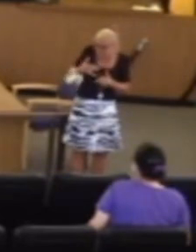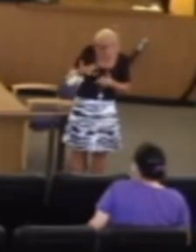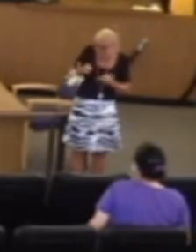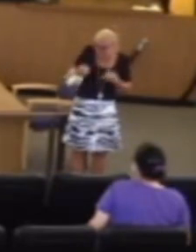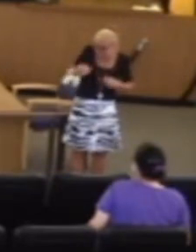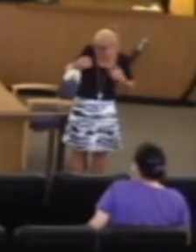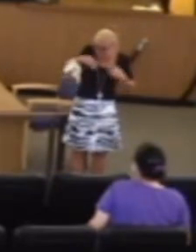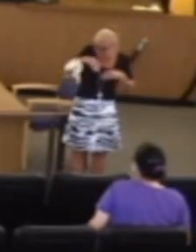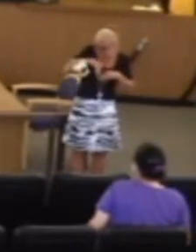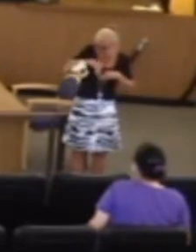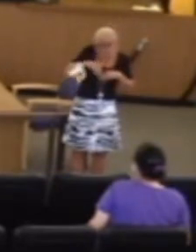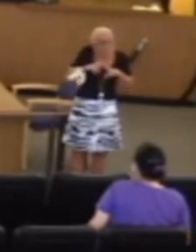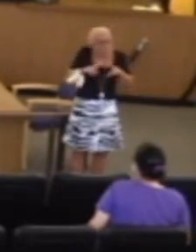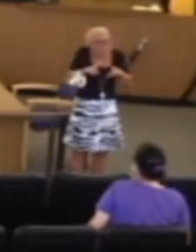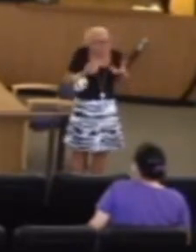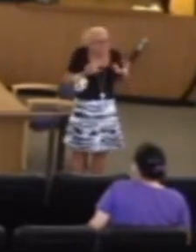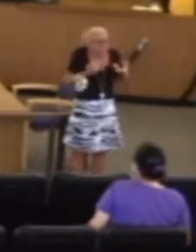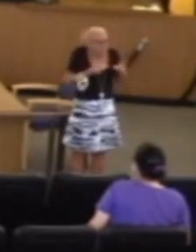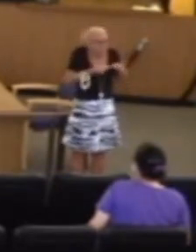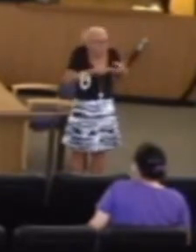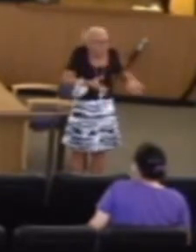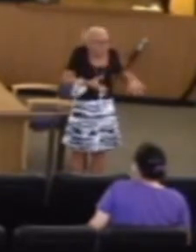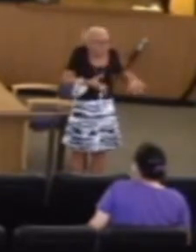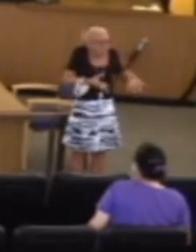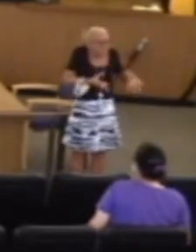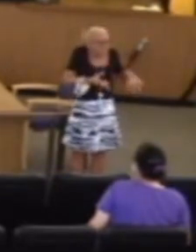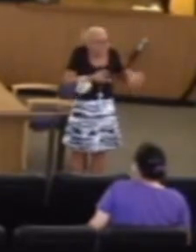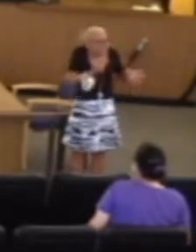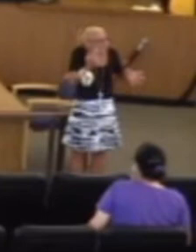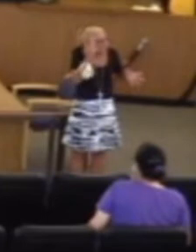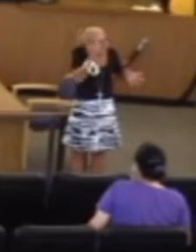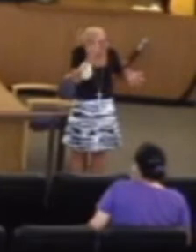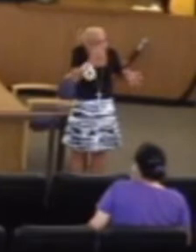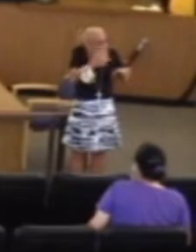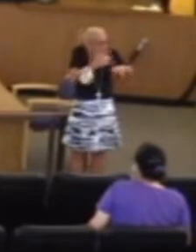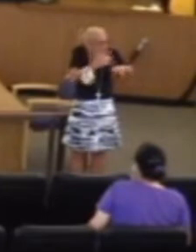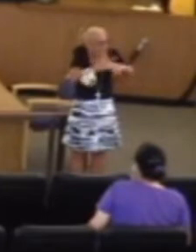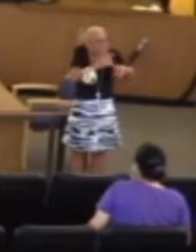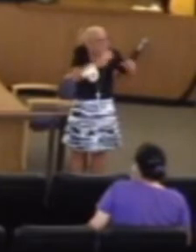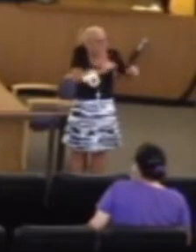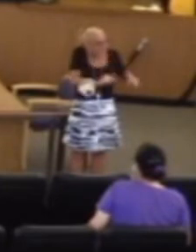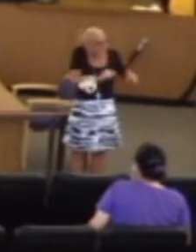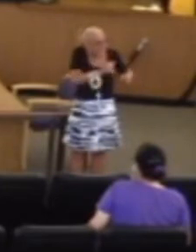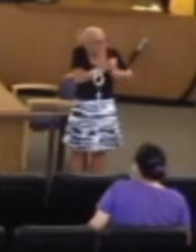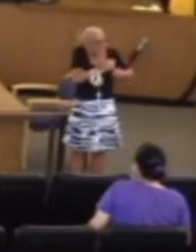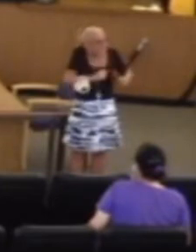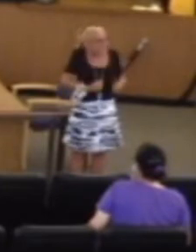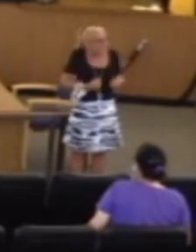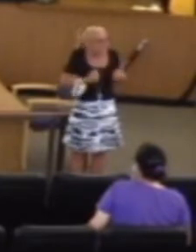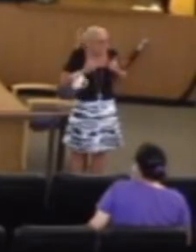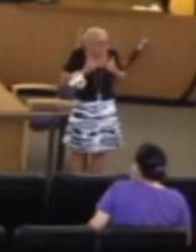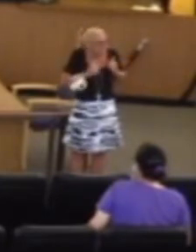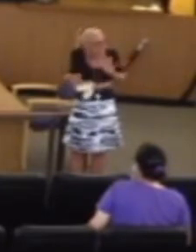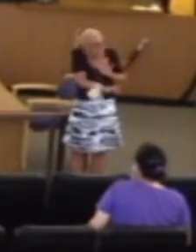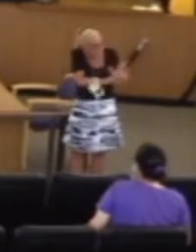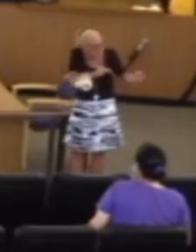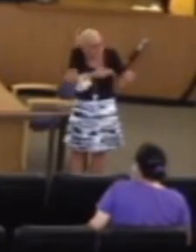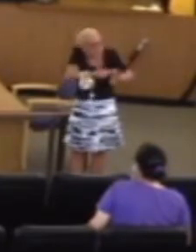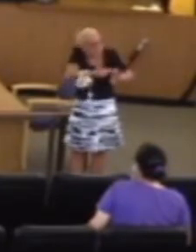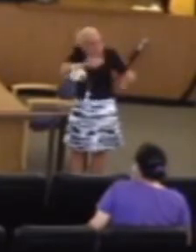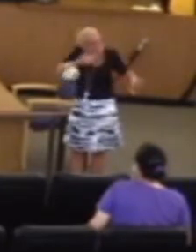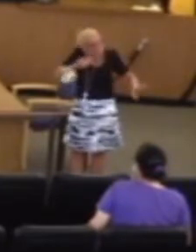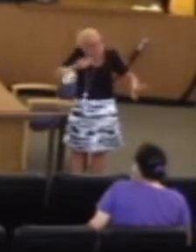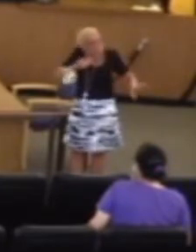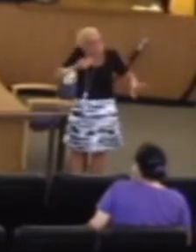that early detection usually saves lives in any kind of disease. So if you get the test, you'll